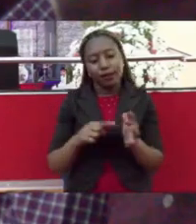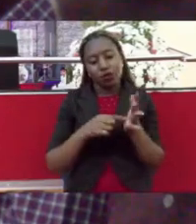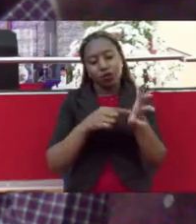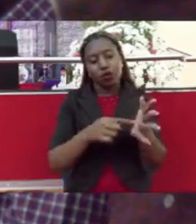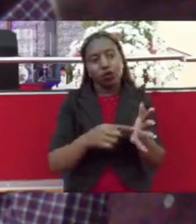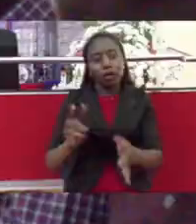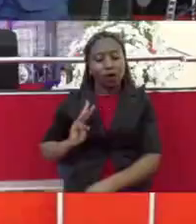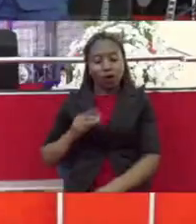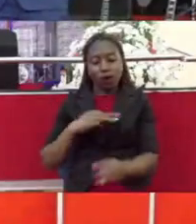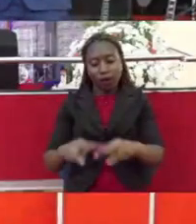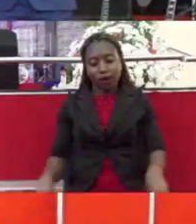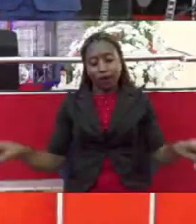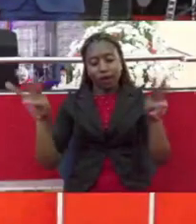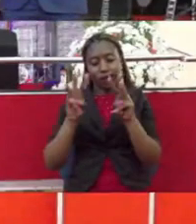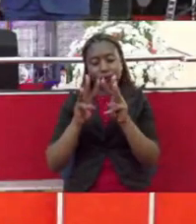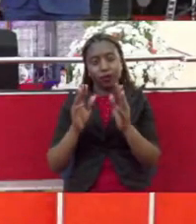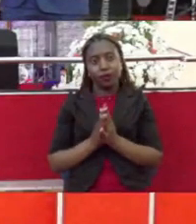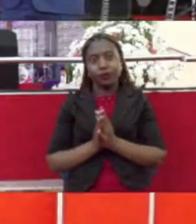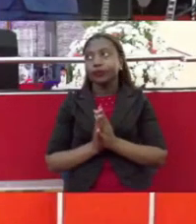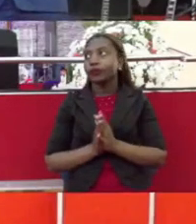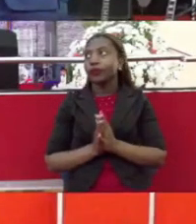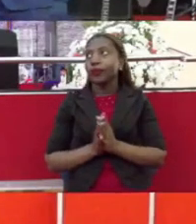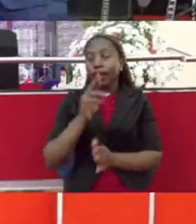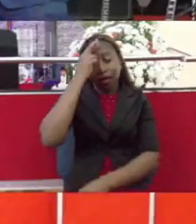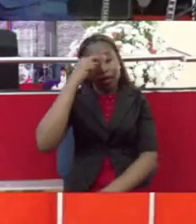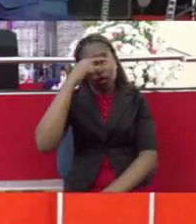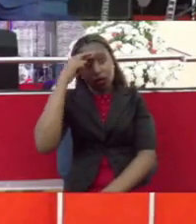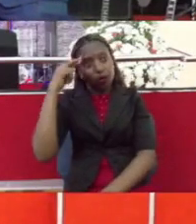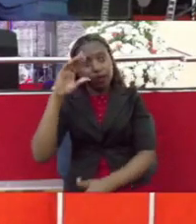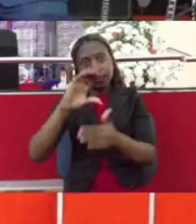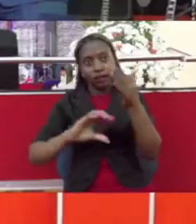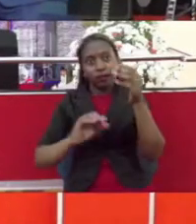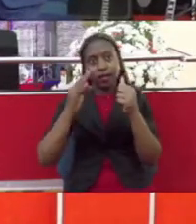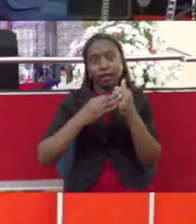kuona katika jambo lile in Romans 8:35-39. Warumi